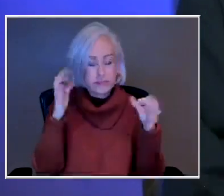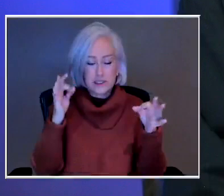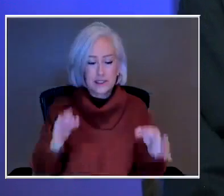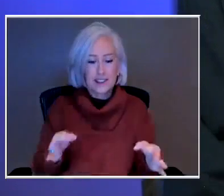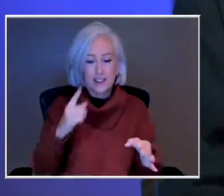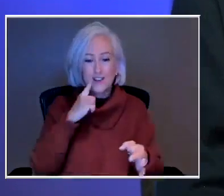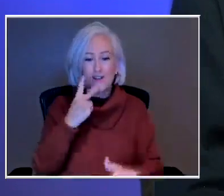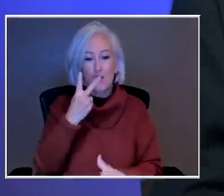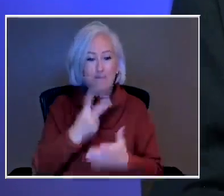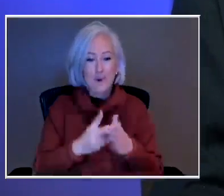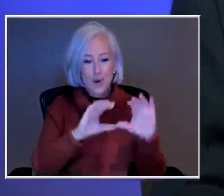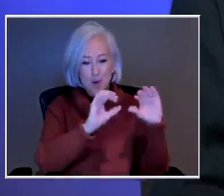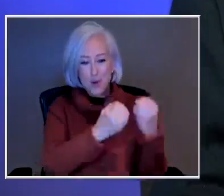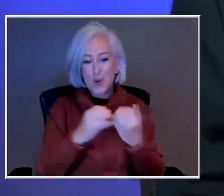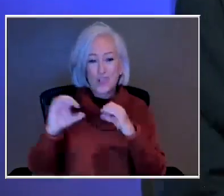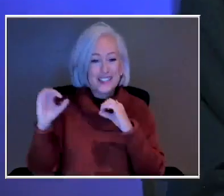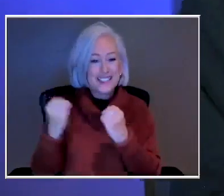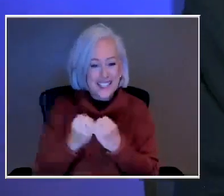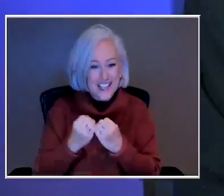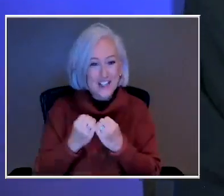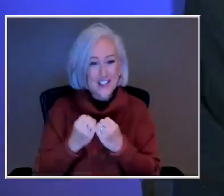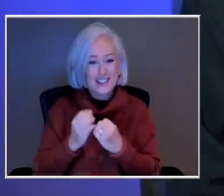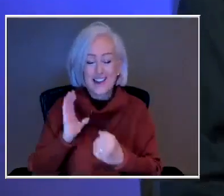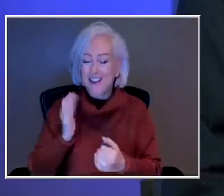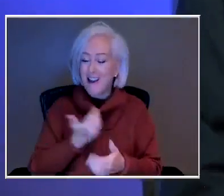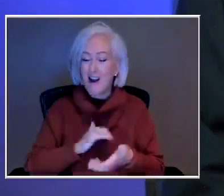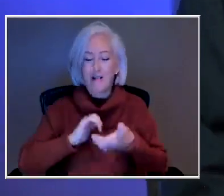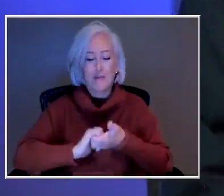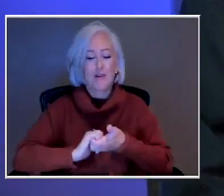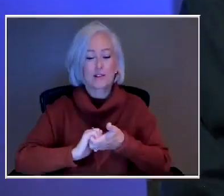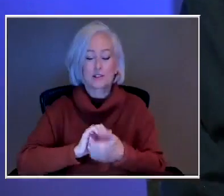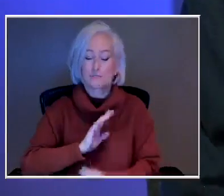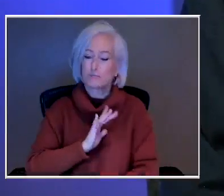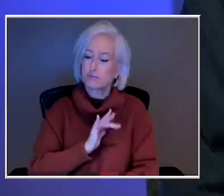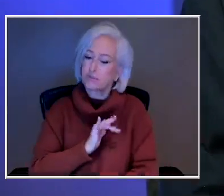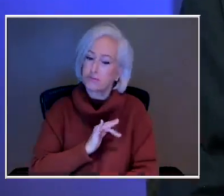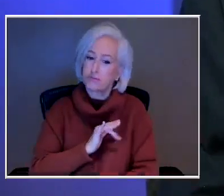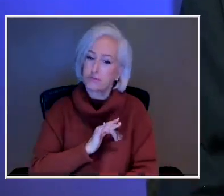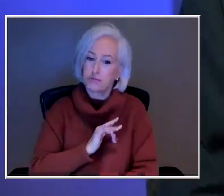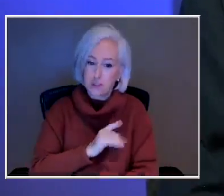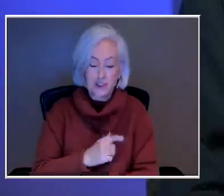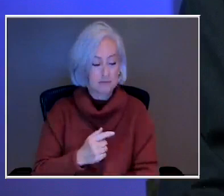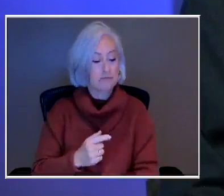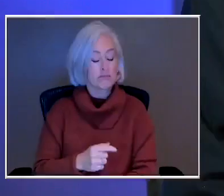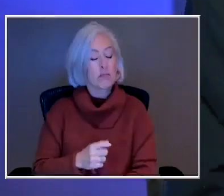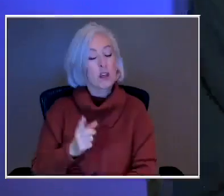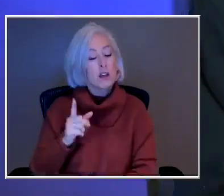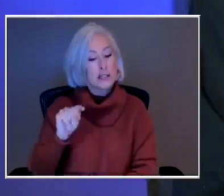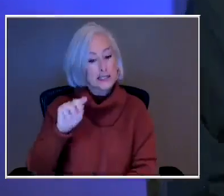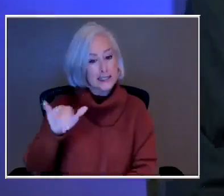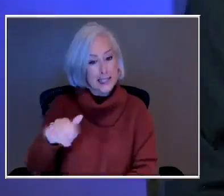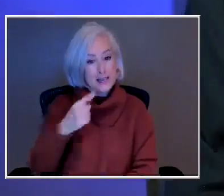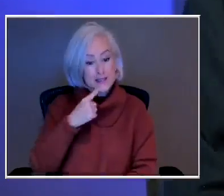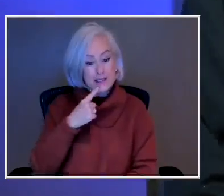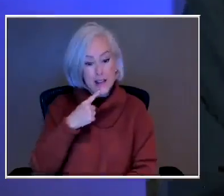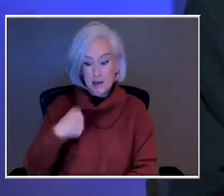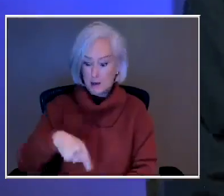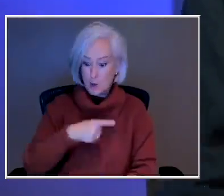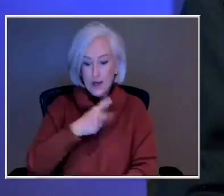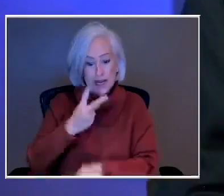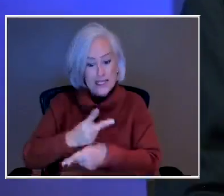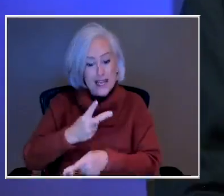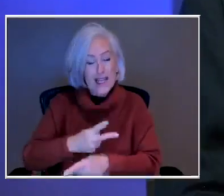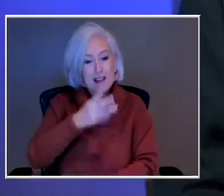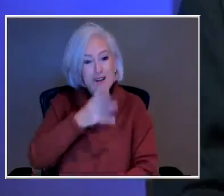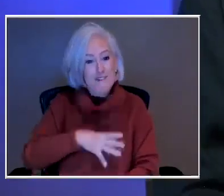this partnership and what we're going to be able to do together. You know, Tammy mentioned it. We've been taking care of professional athletes since the year 2000. So what we've done is we've